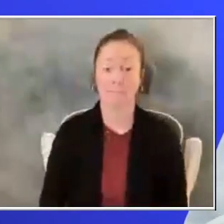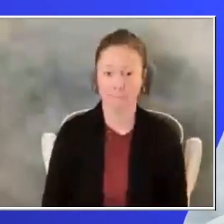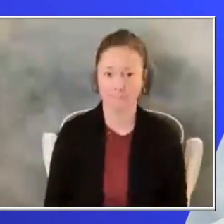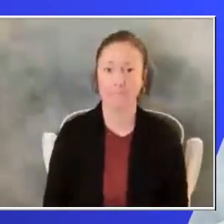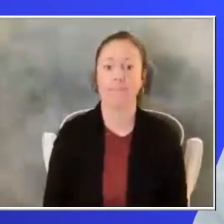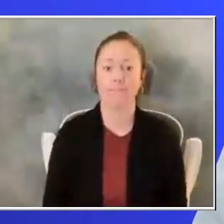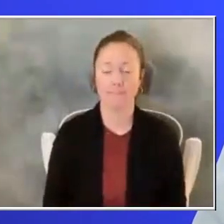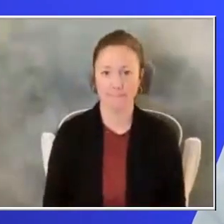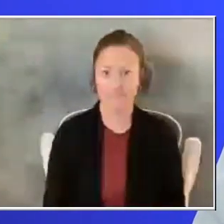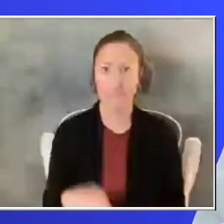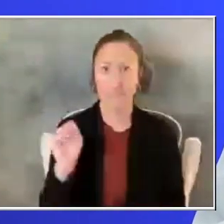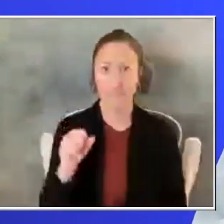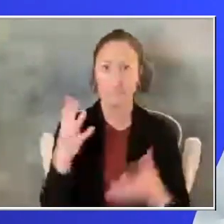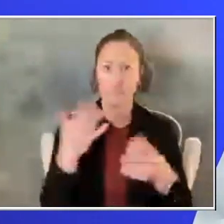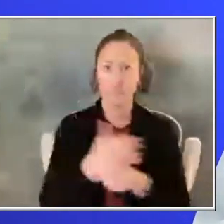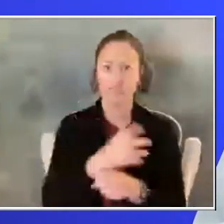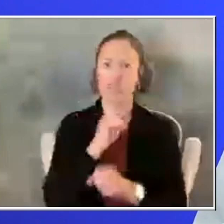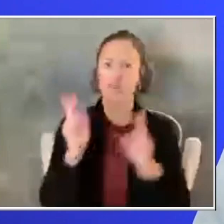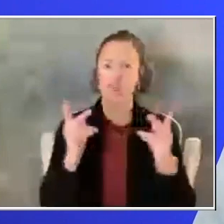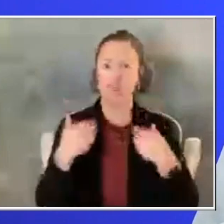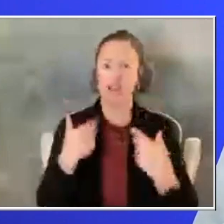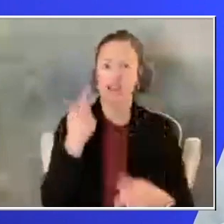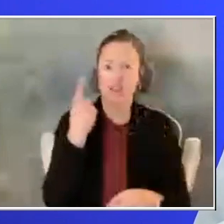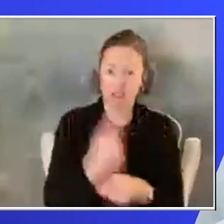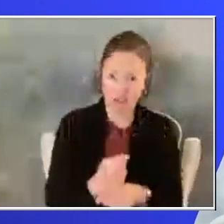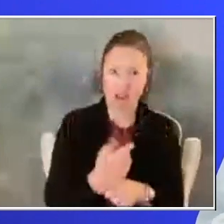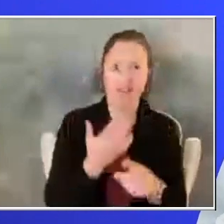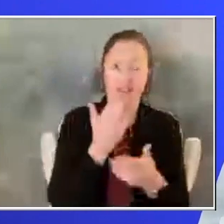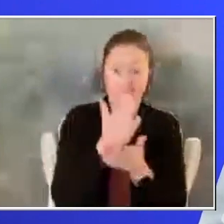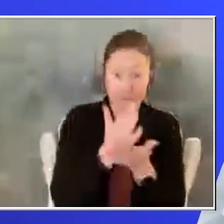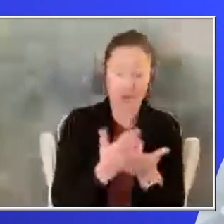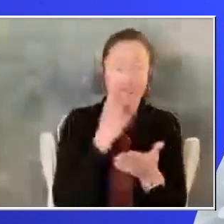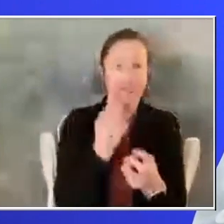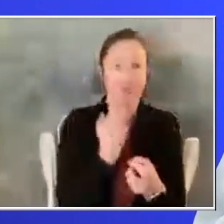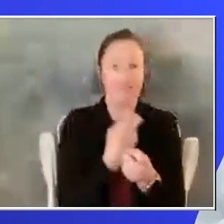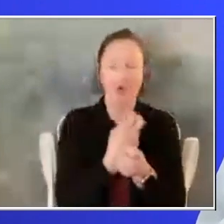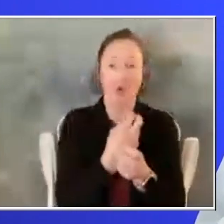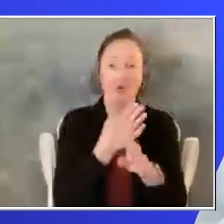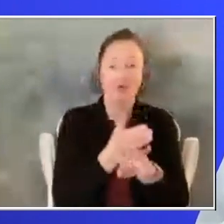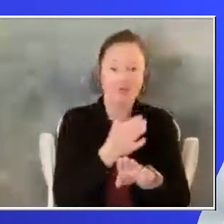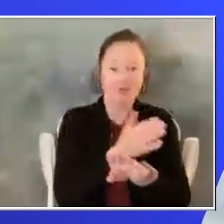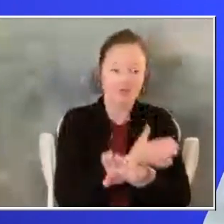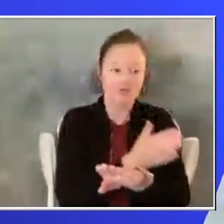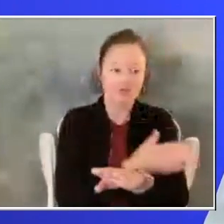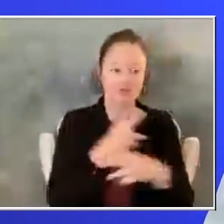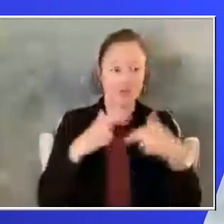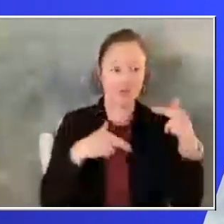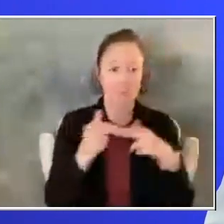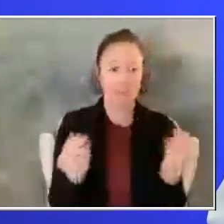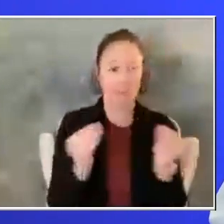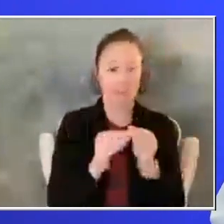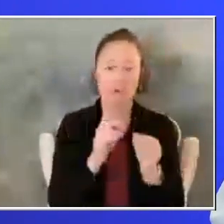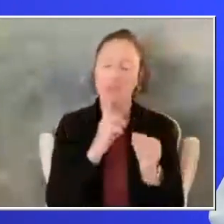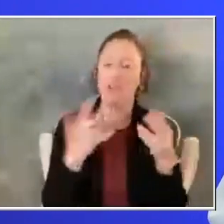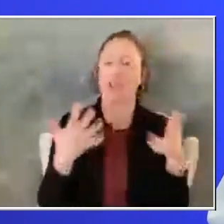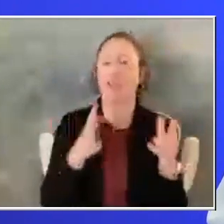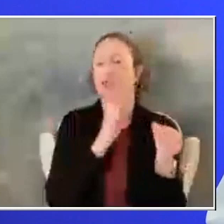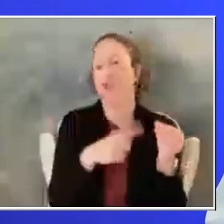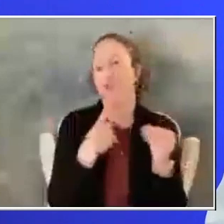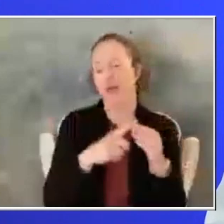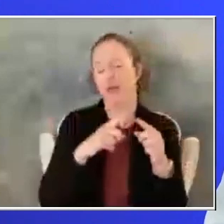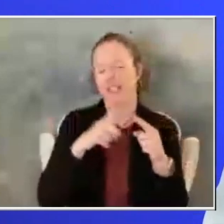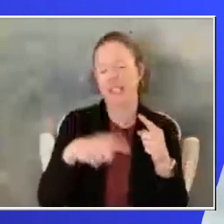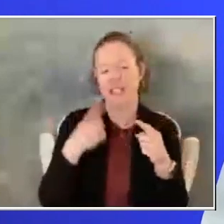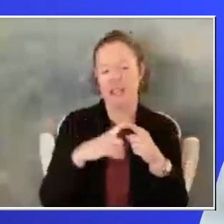right building blocks for their bones to rebuild. You know, we talked about that cycle of breaking down and building up of our bones, and the bones